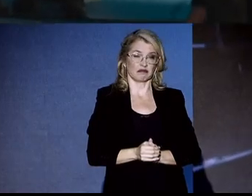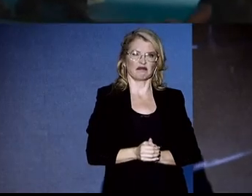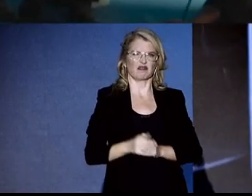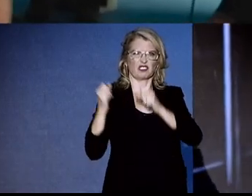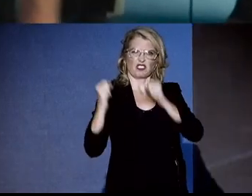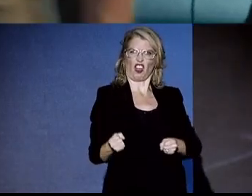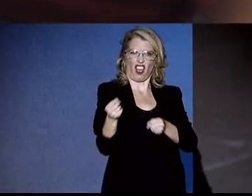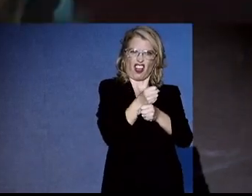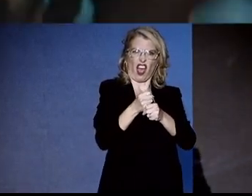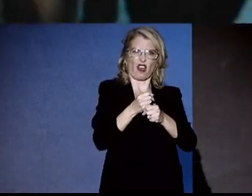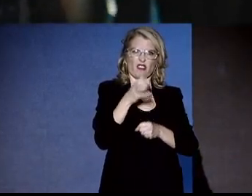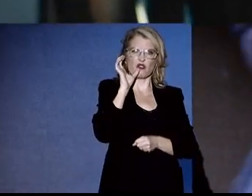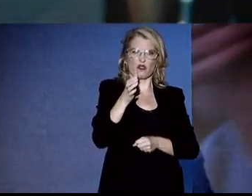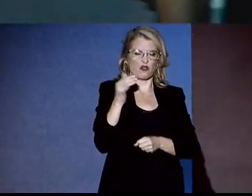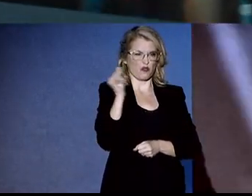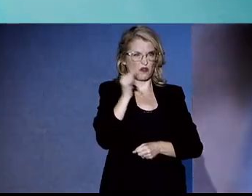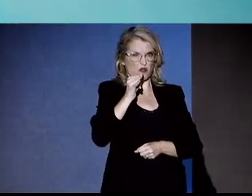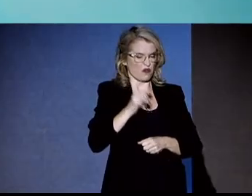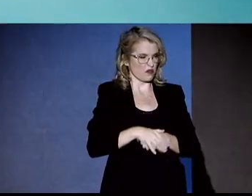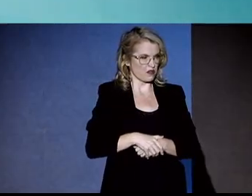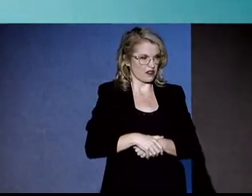That's strong.